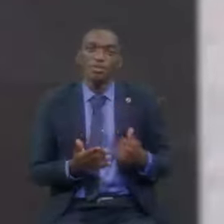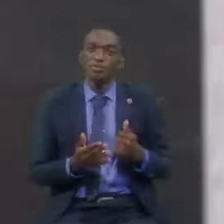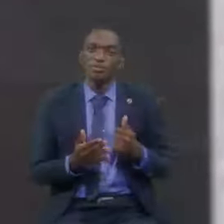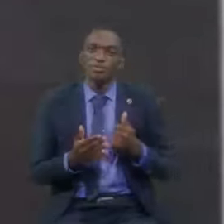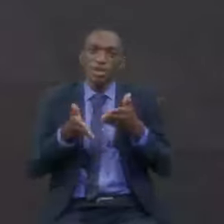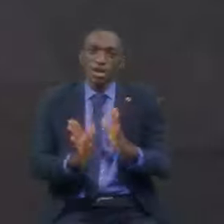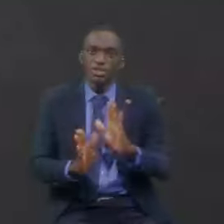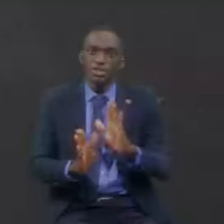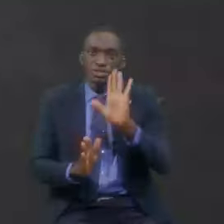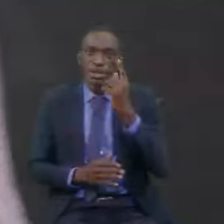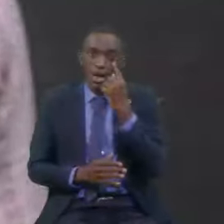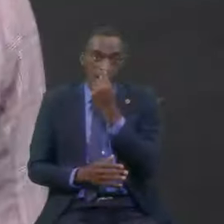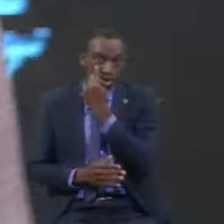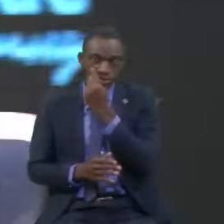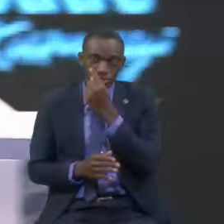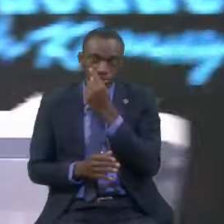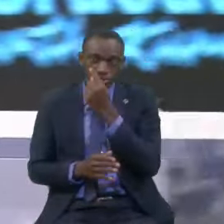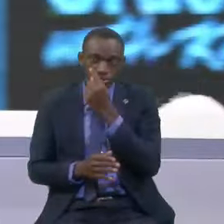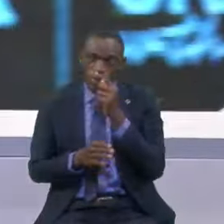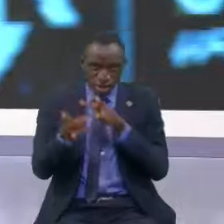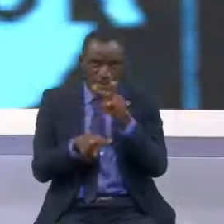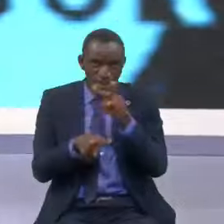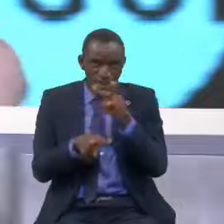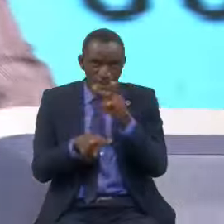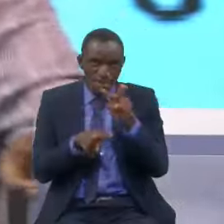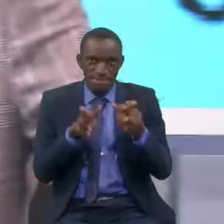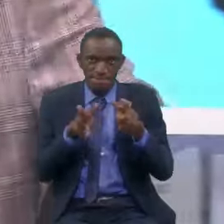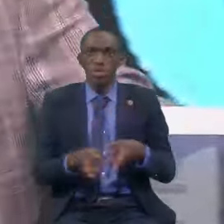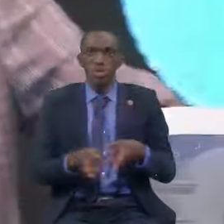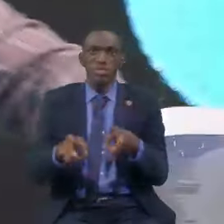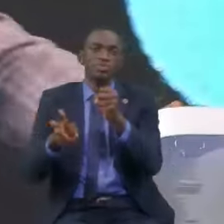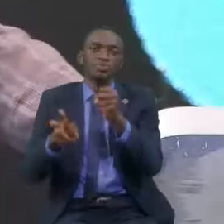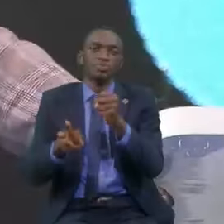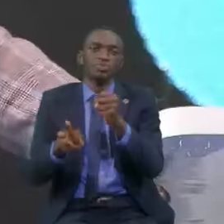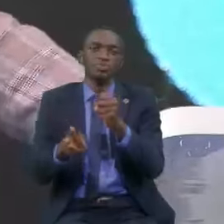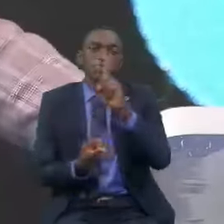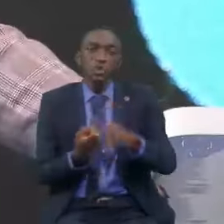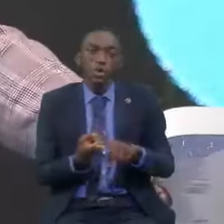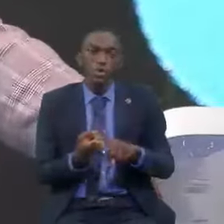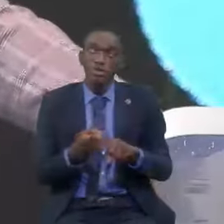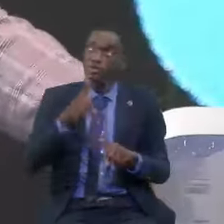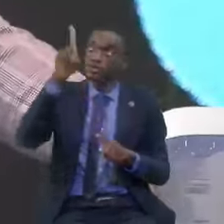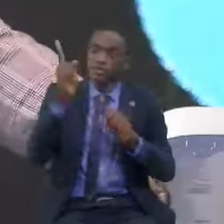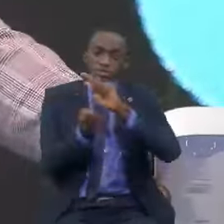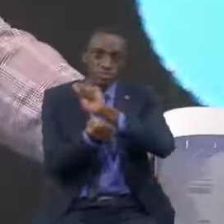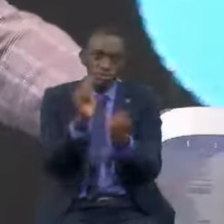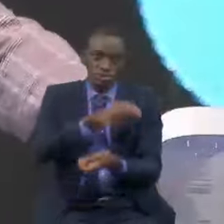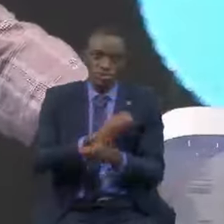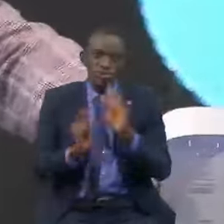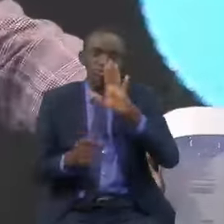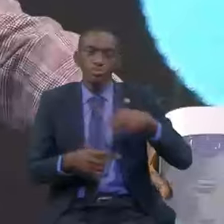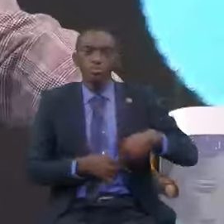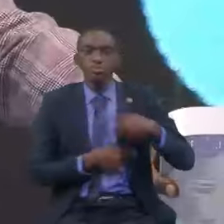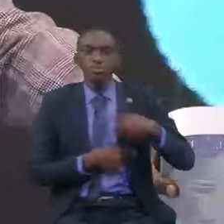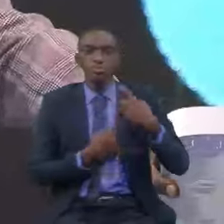observe my ways. When he changes your heart,